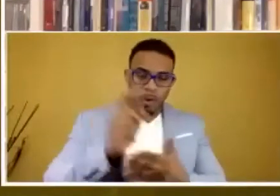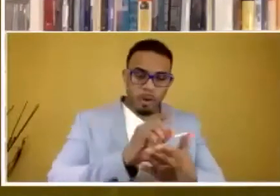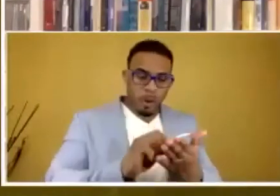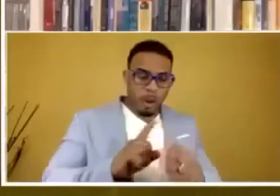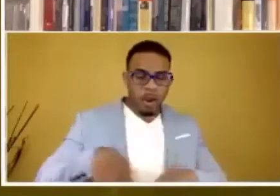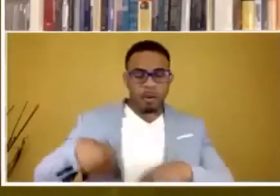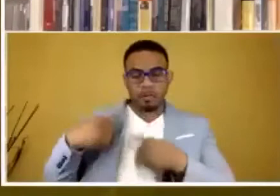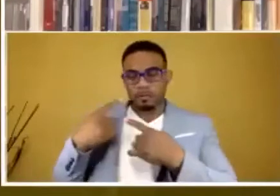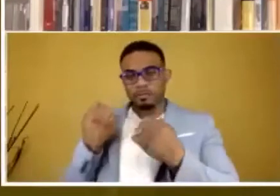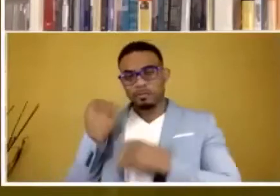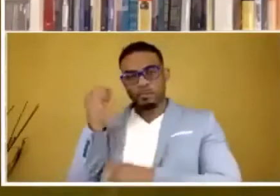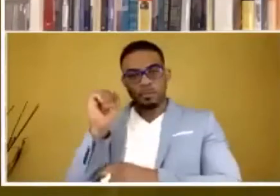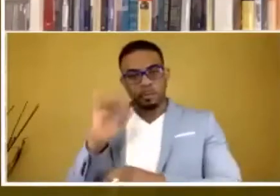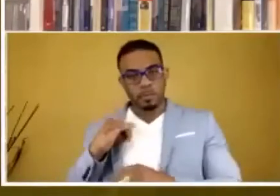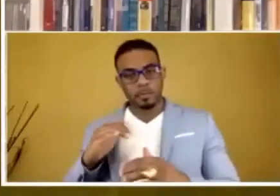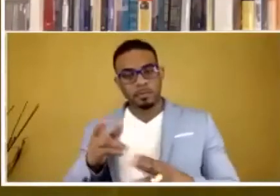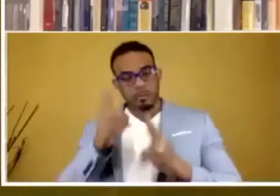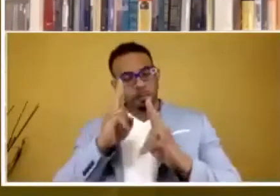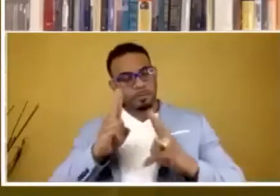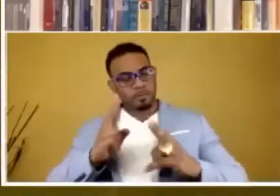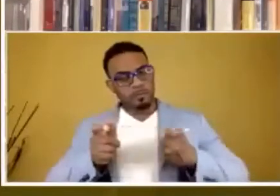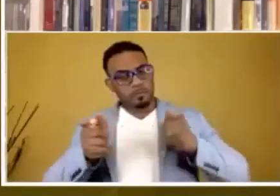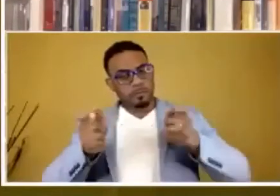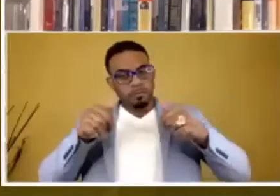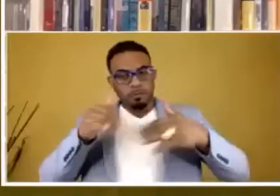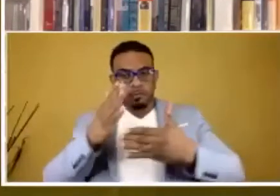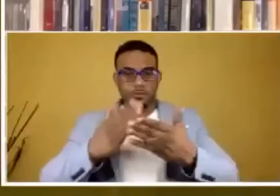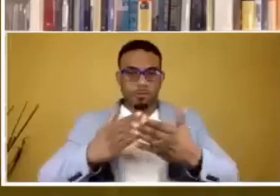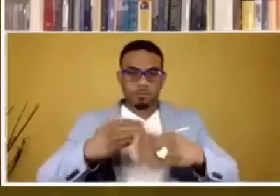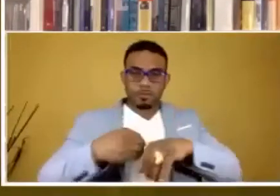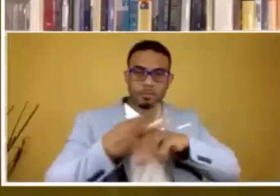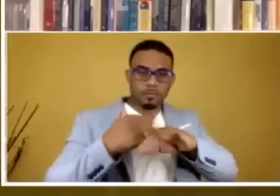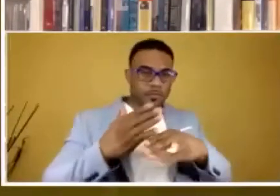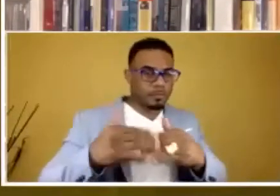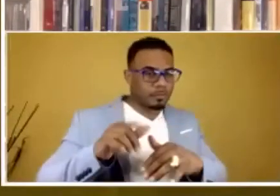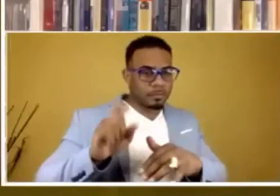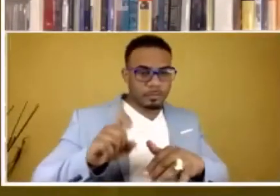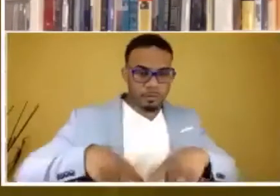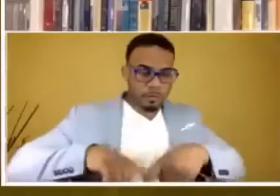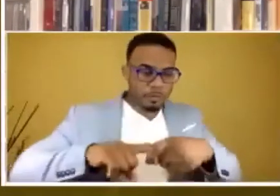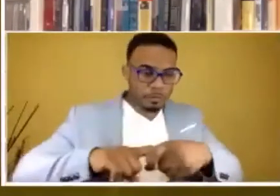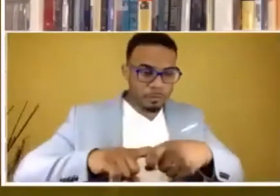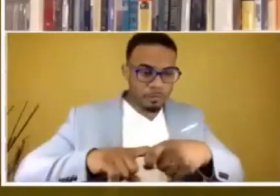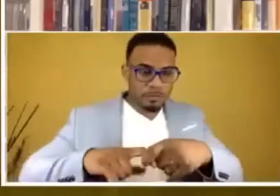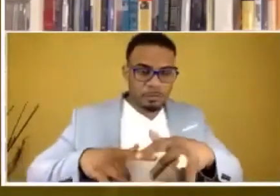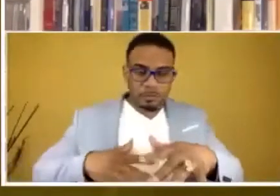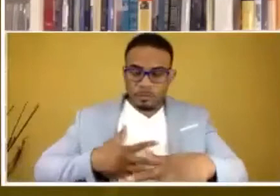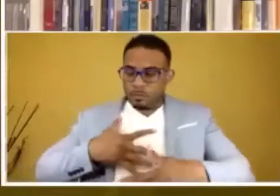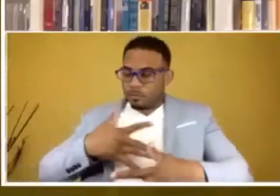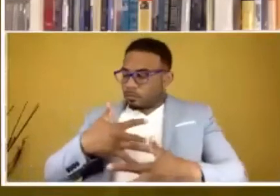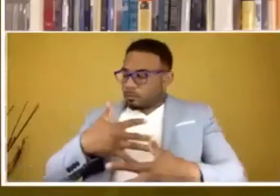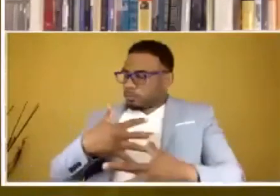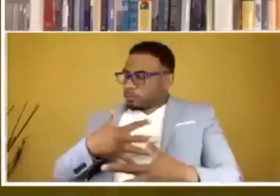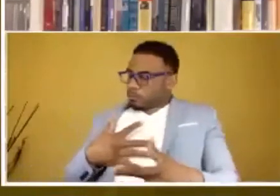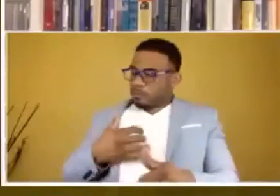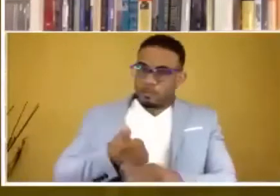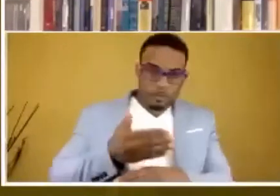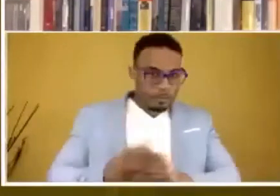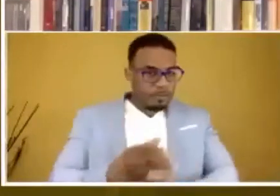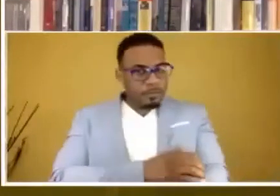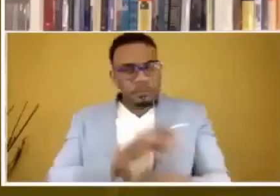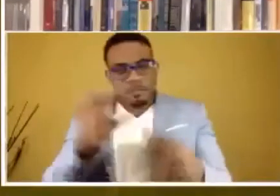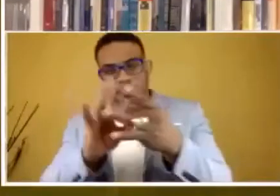to moderate this section of the webinar. We almost need to just pause and catch our breath after the power of those